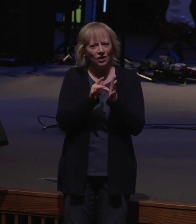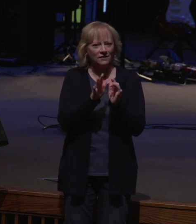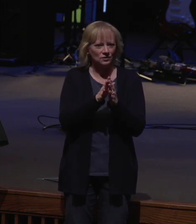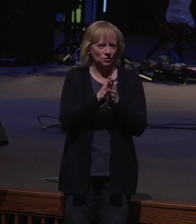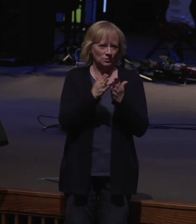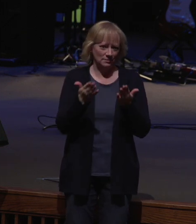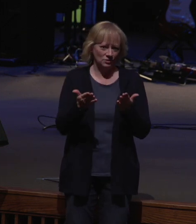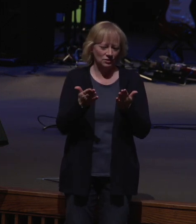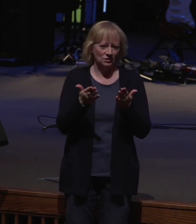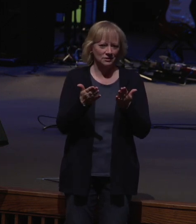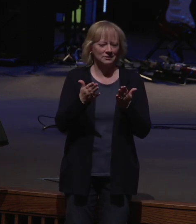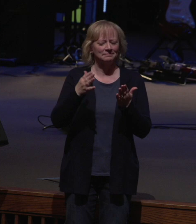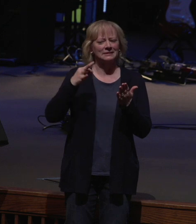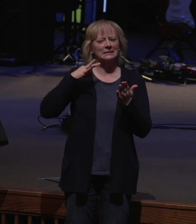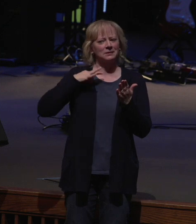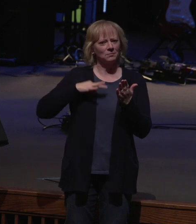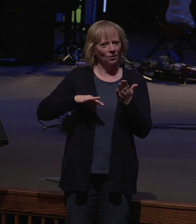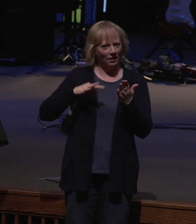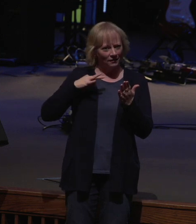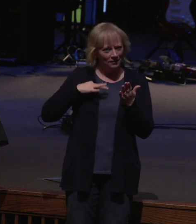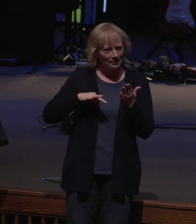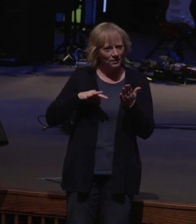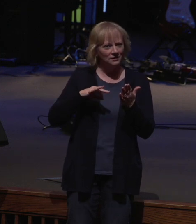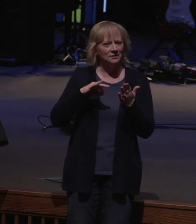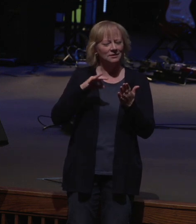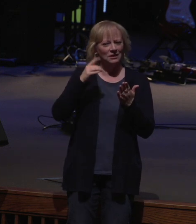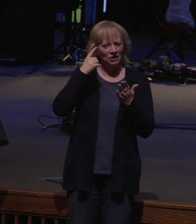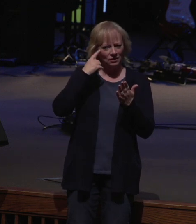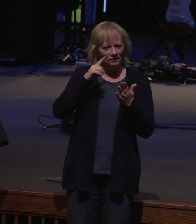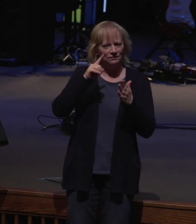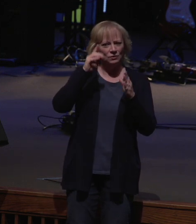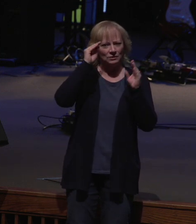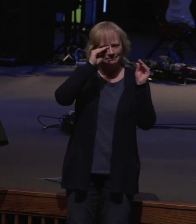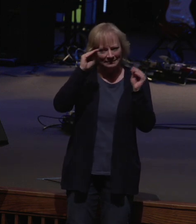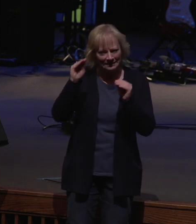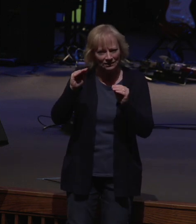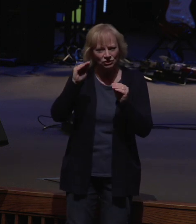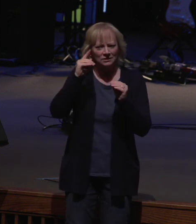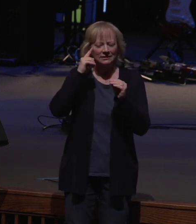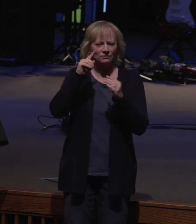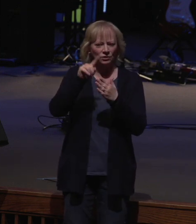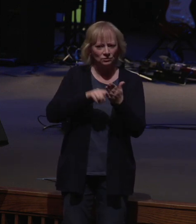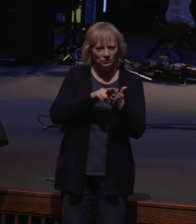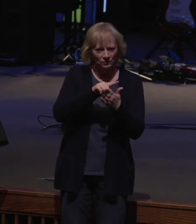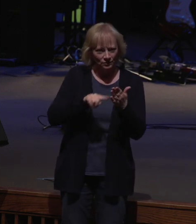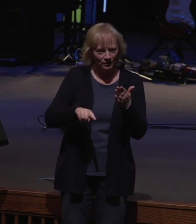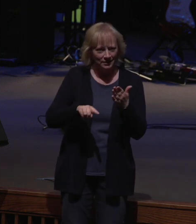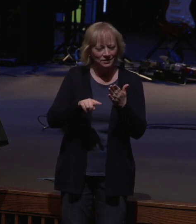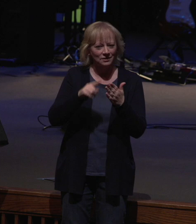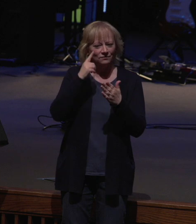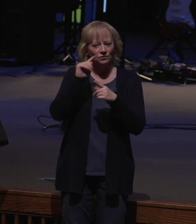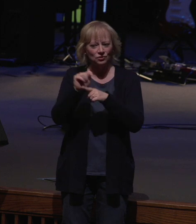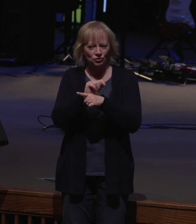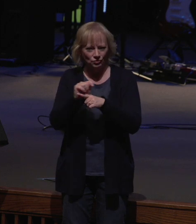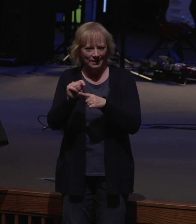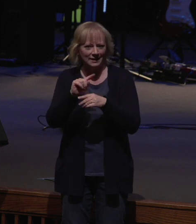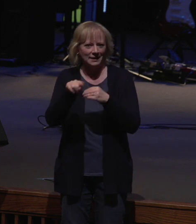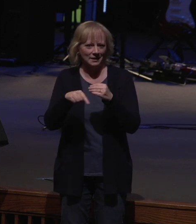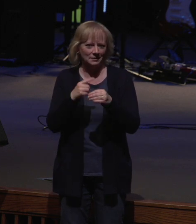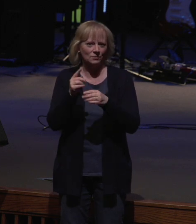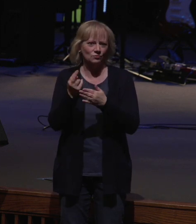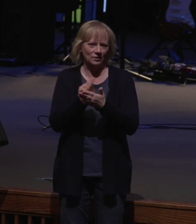all Scripture is profitable, is breathed out by God and profitable for teaching, for reproof, for correction, and for training in